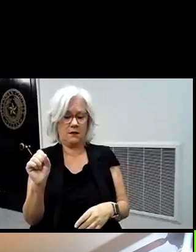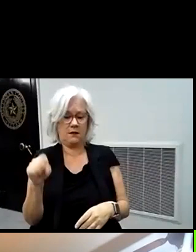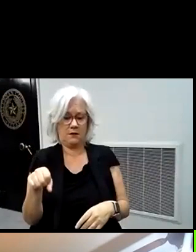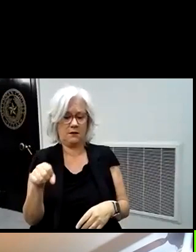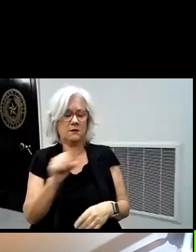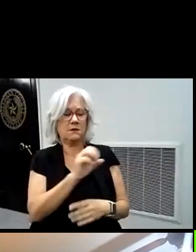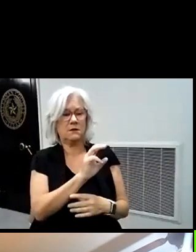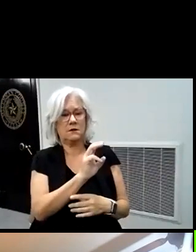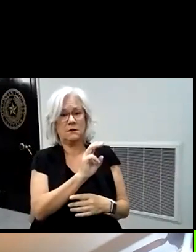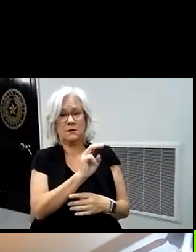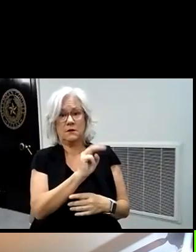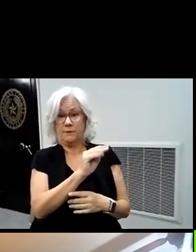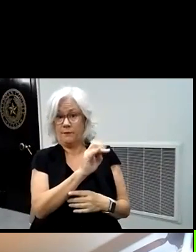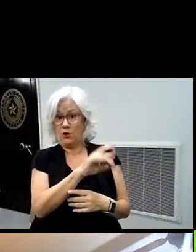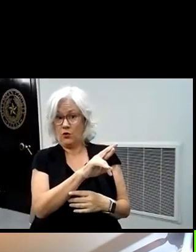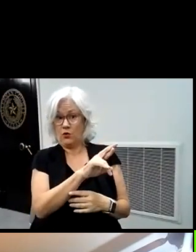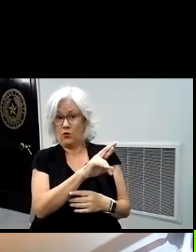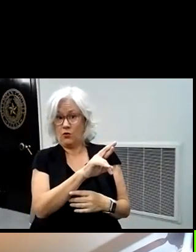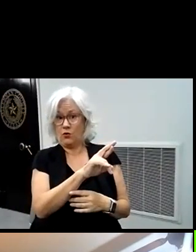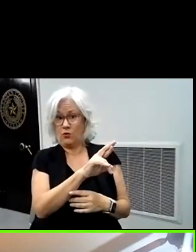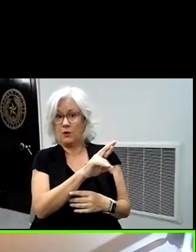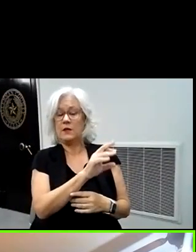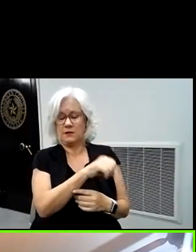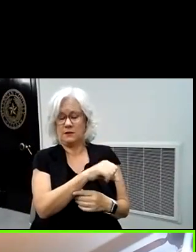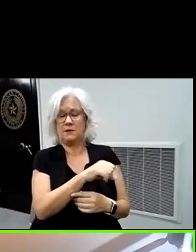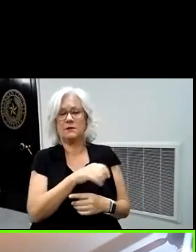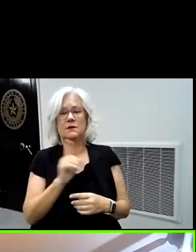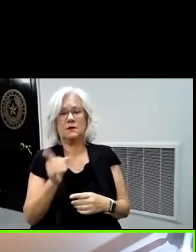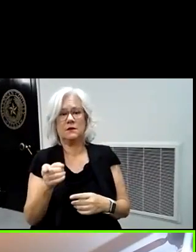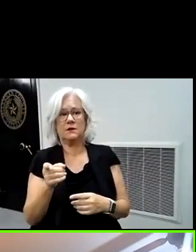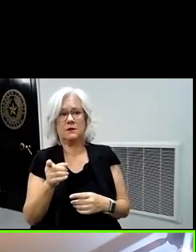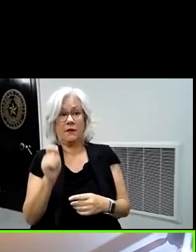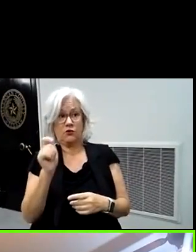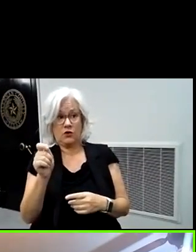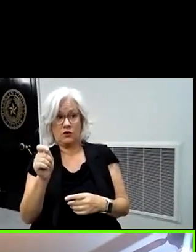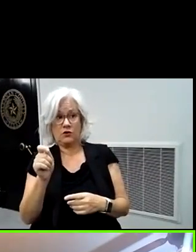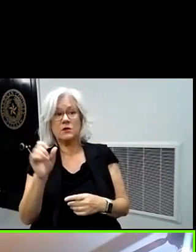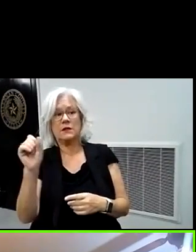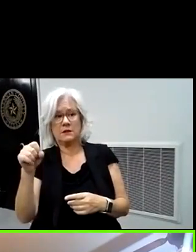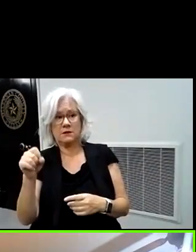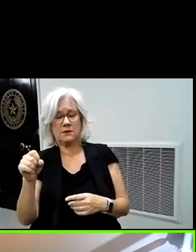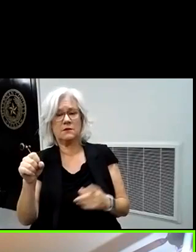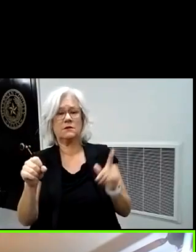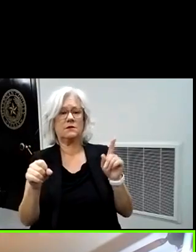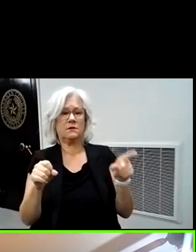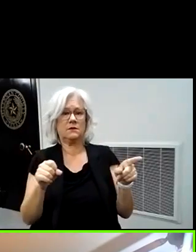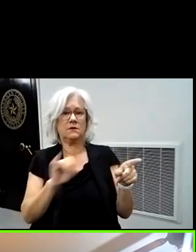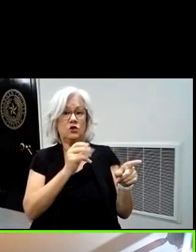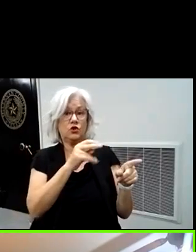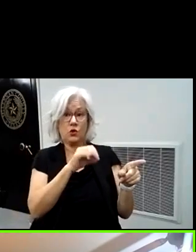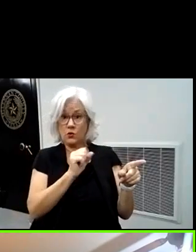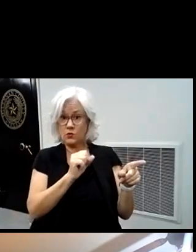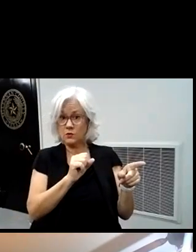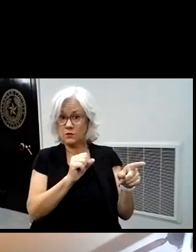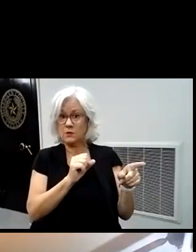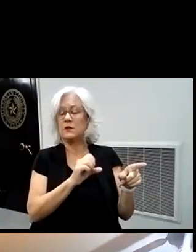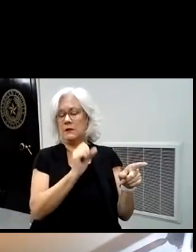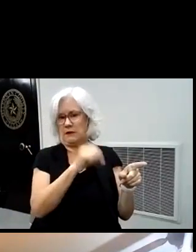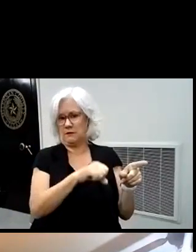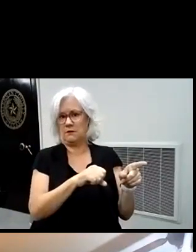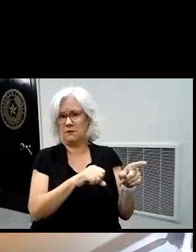Aye. Commissioner Miller, Aye. Judge Felton, Aye. Commissioner Jones,